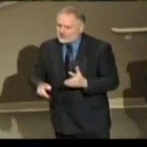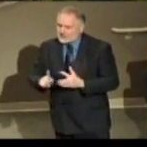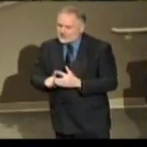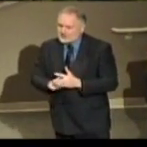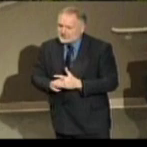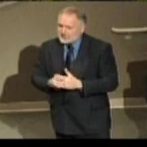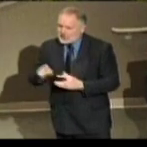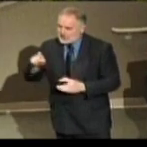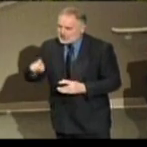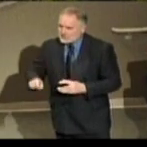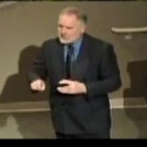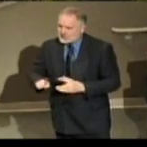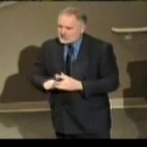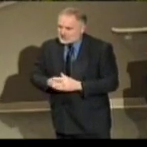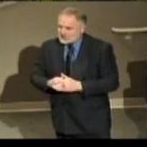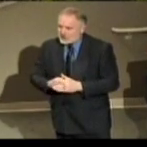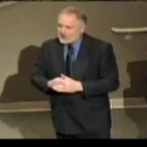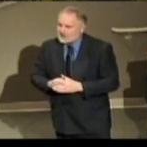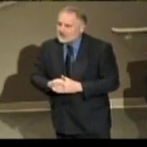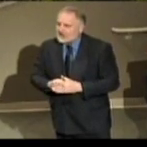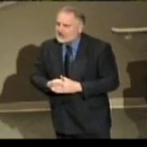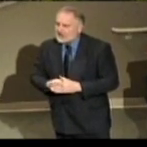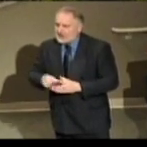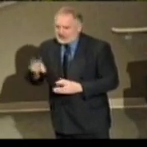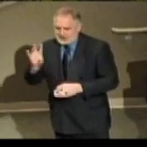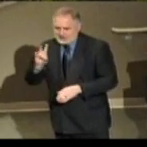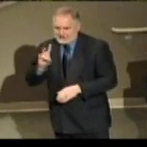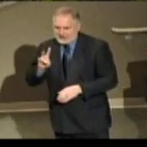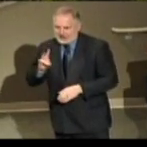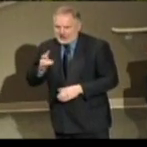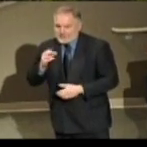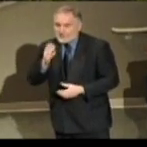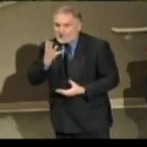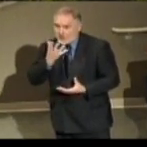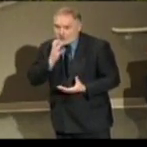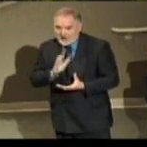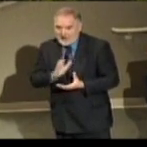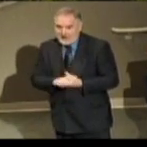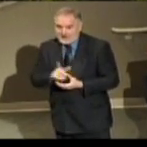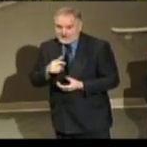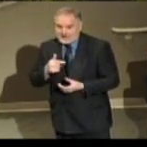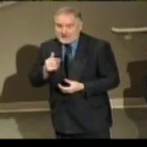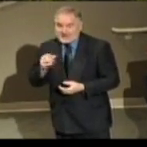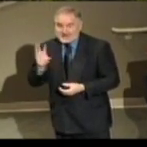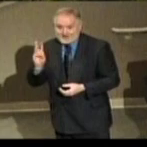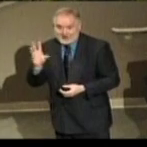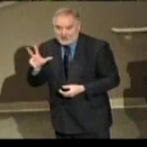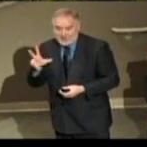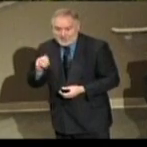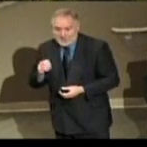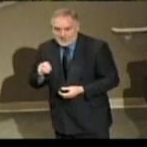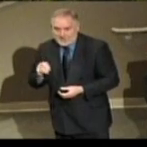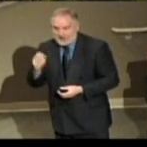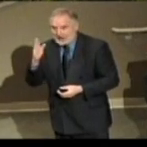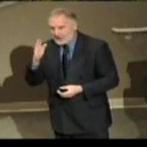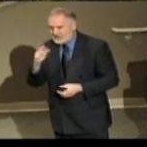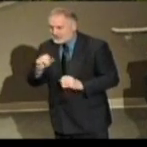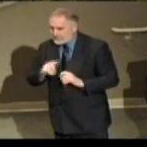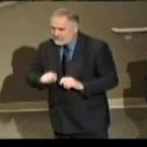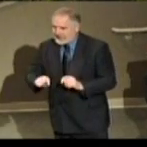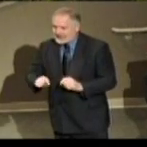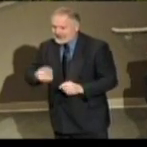and my wife came over to me. She said, honey, it's 6:30. It's 6:30. I said, I know. And boy, I'm trying to get off the